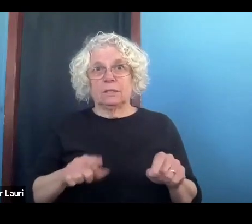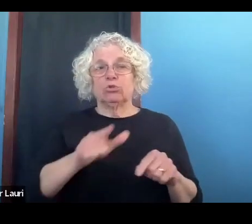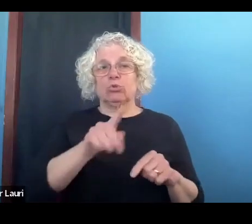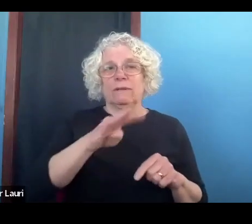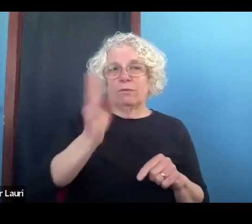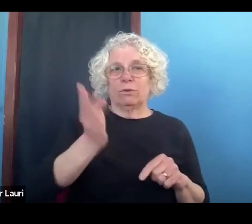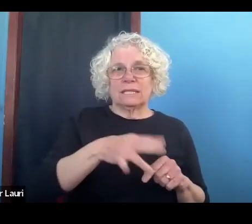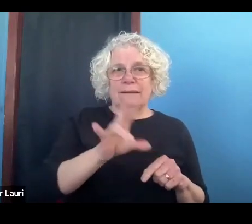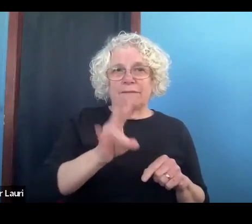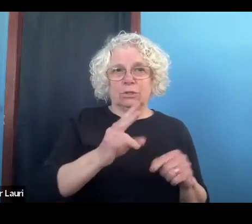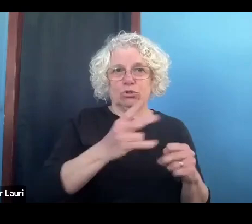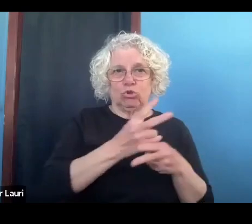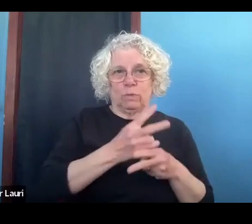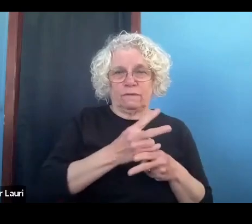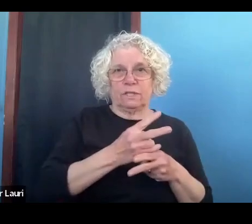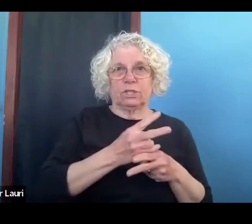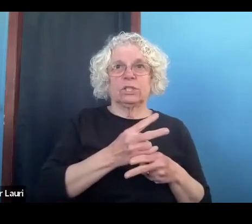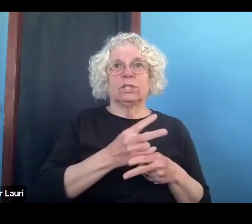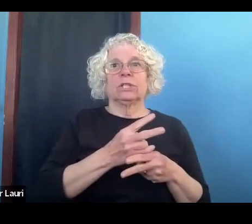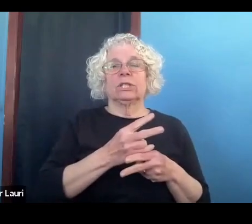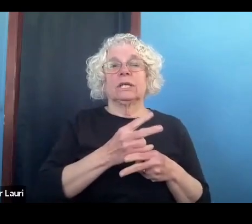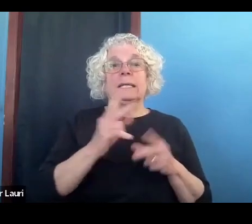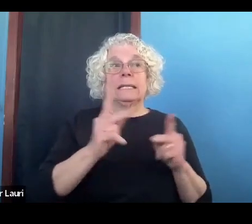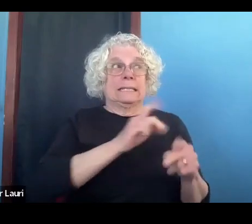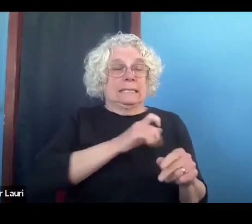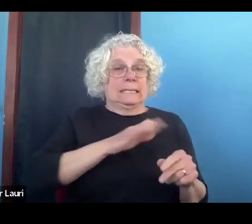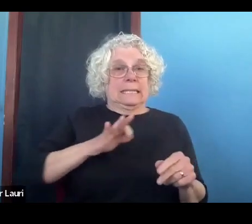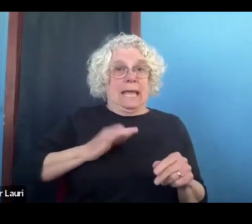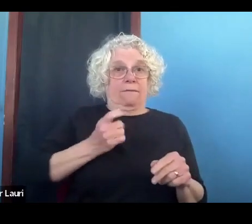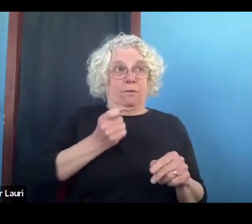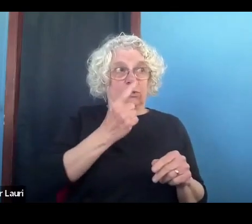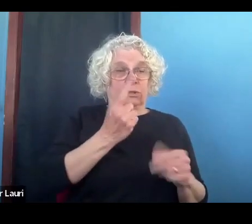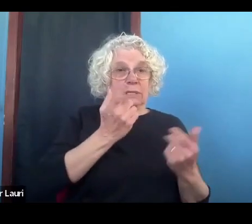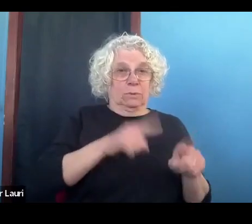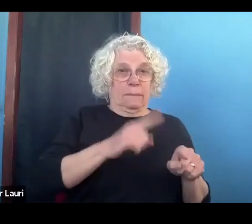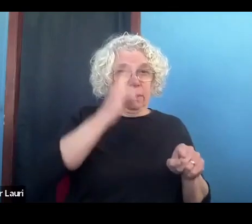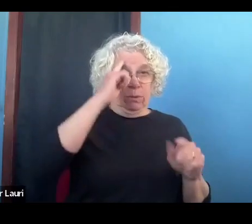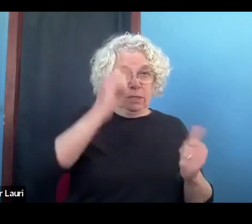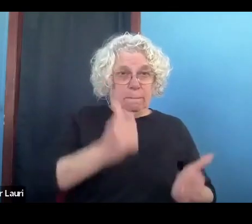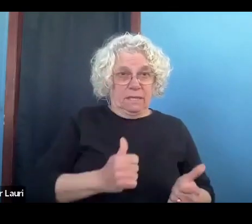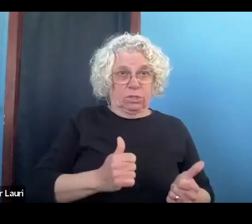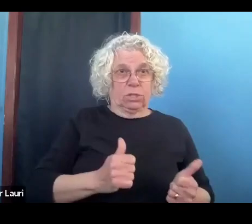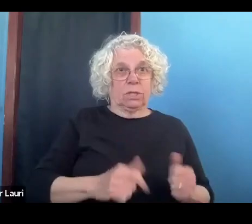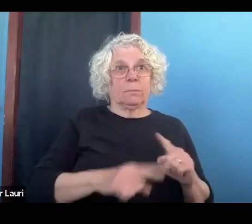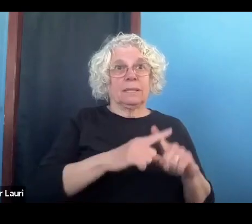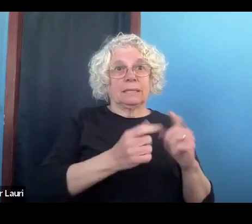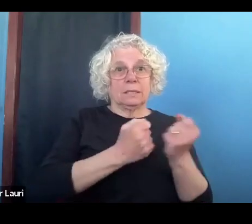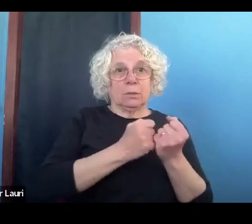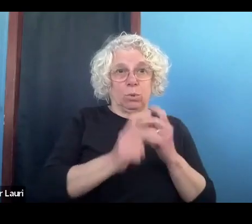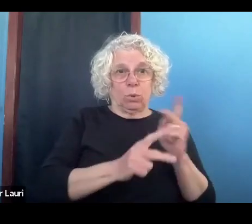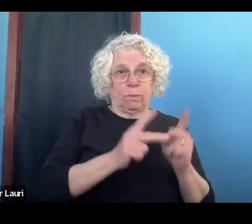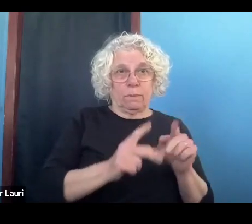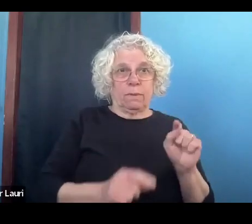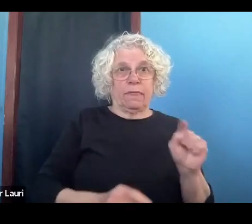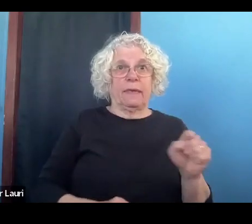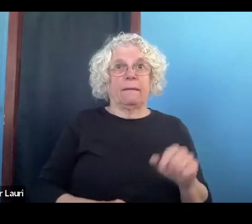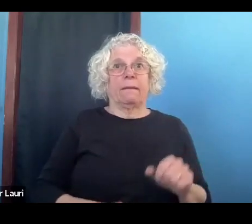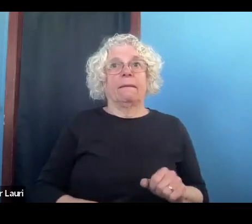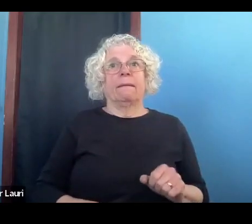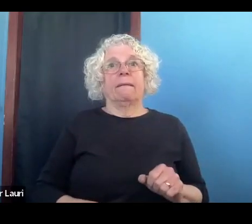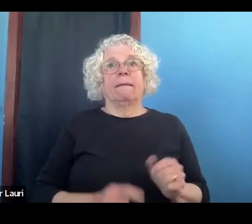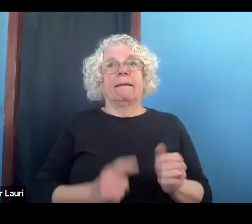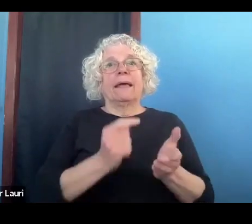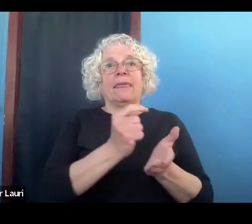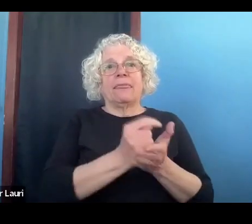supervision, memory care staff trained to understand dementia and support residents. There are